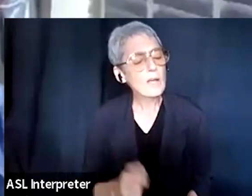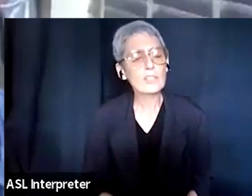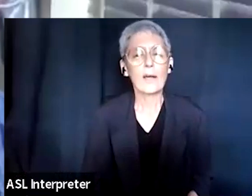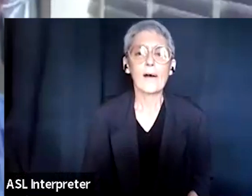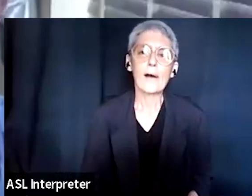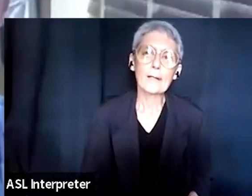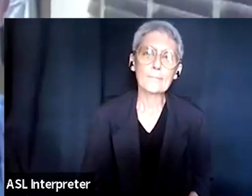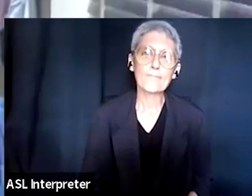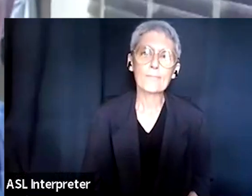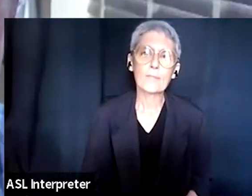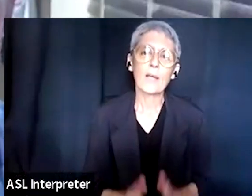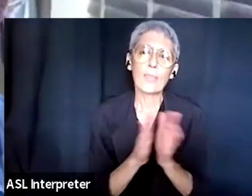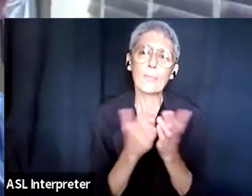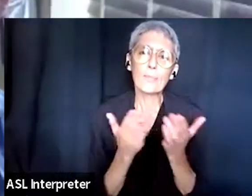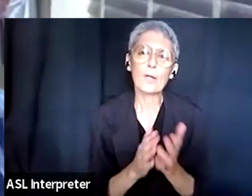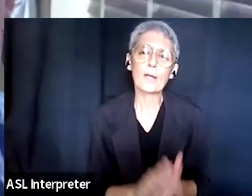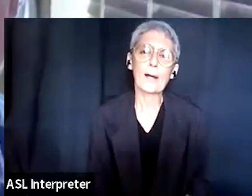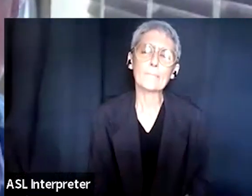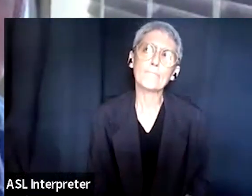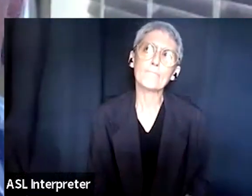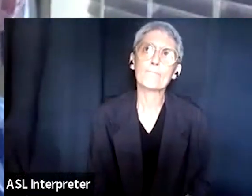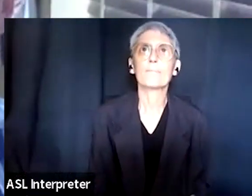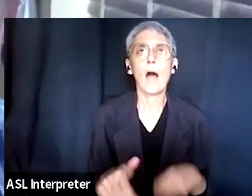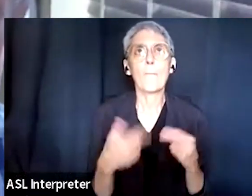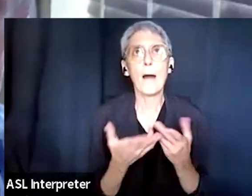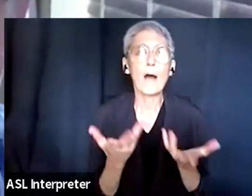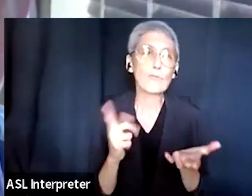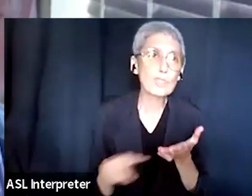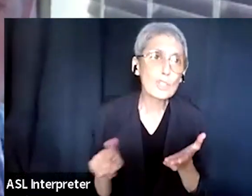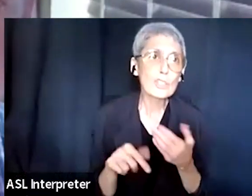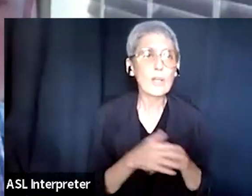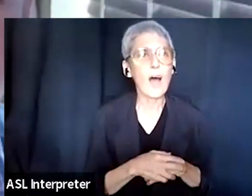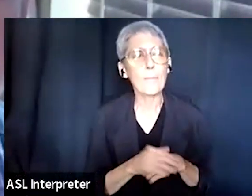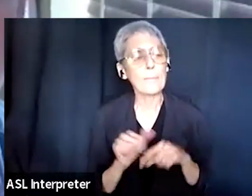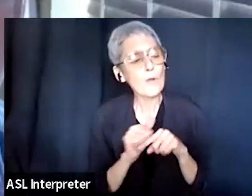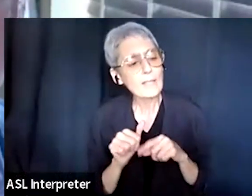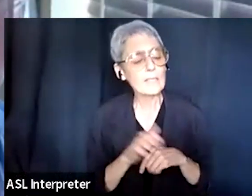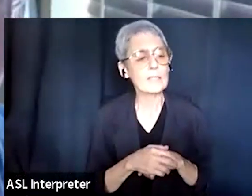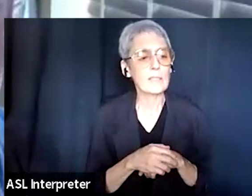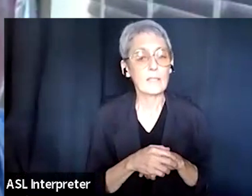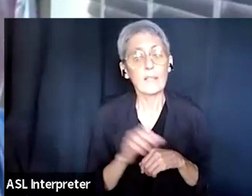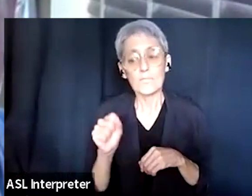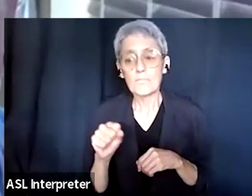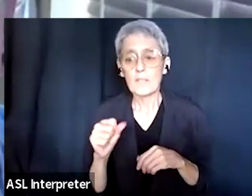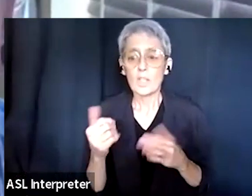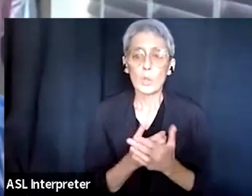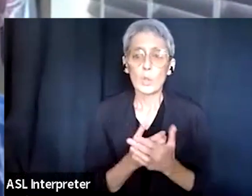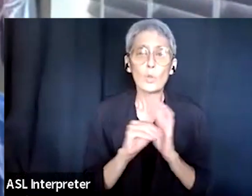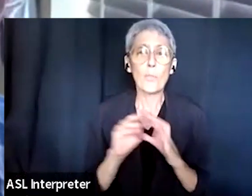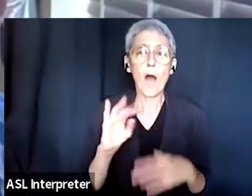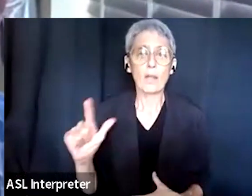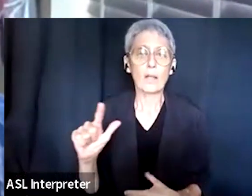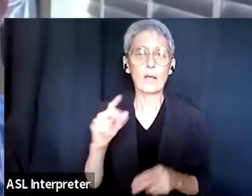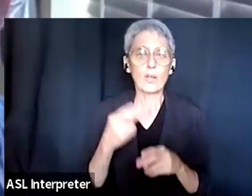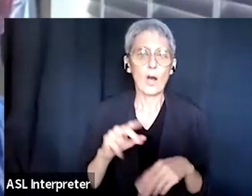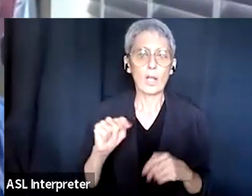about research, about practice. Yes, it's about our new model, the double helix. But